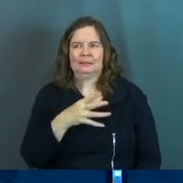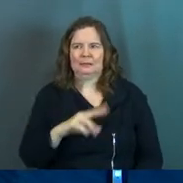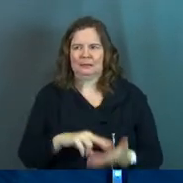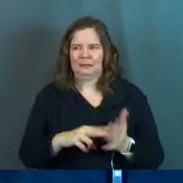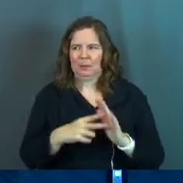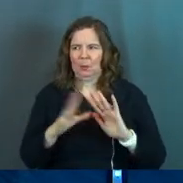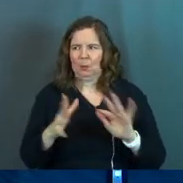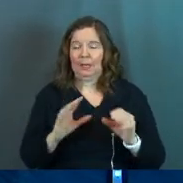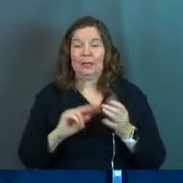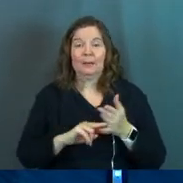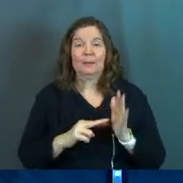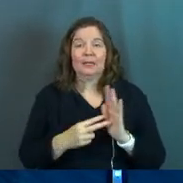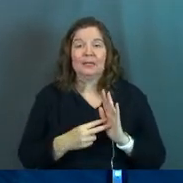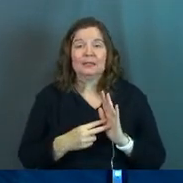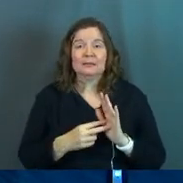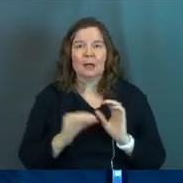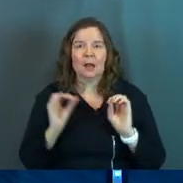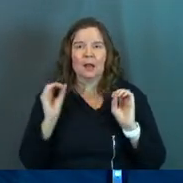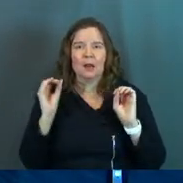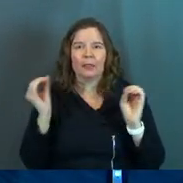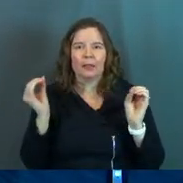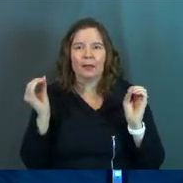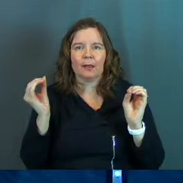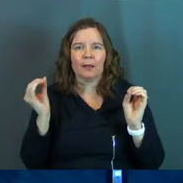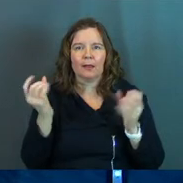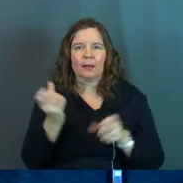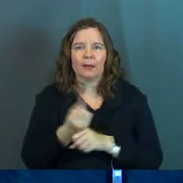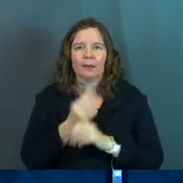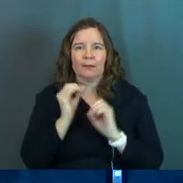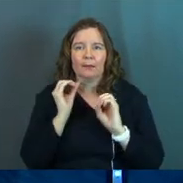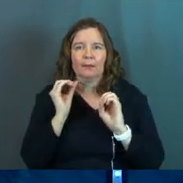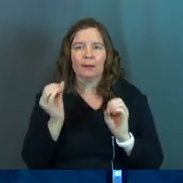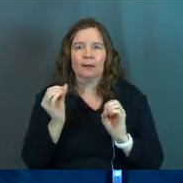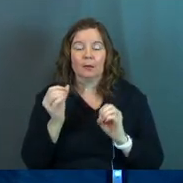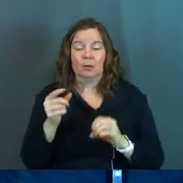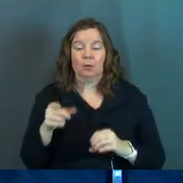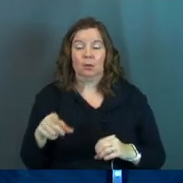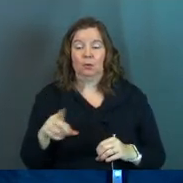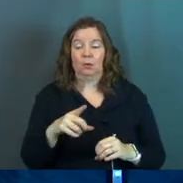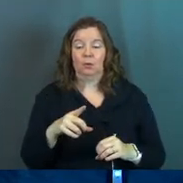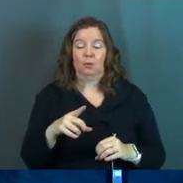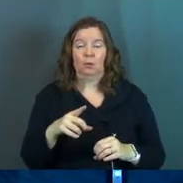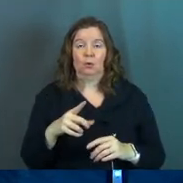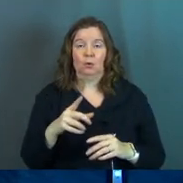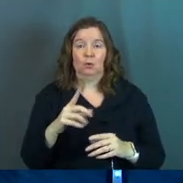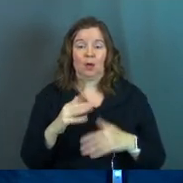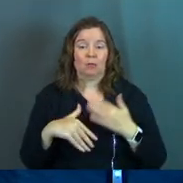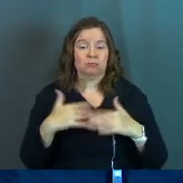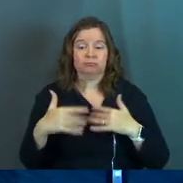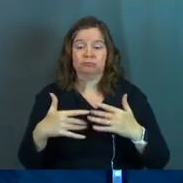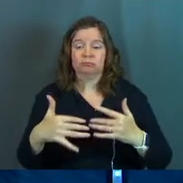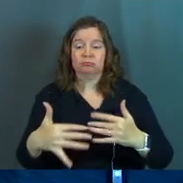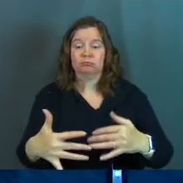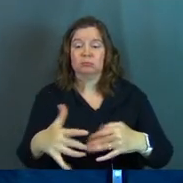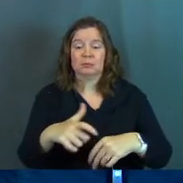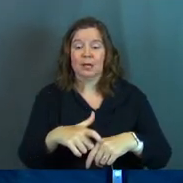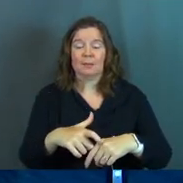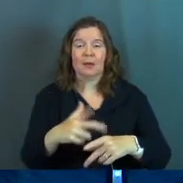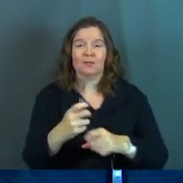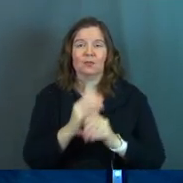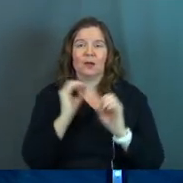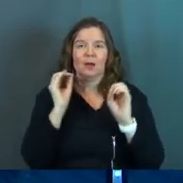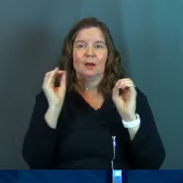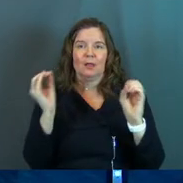does wind mean? Nothing. That you've gone this whole time and you've